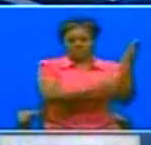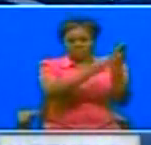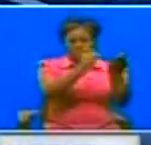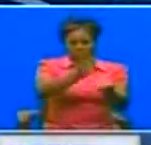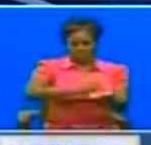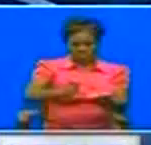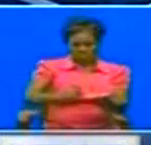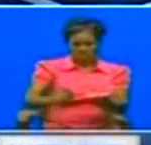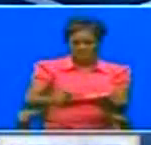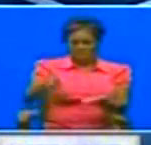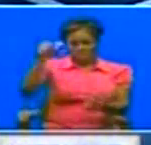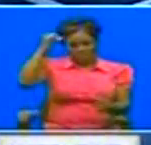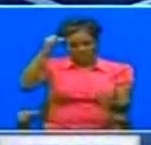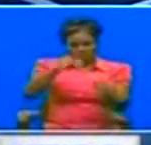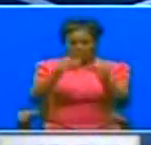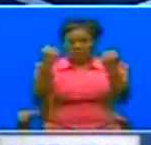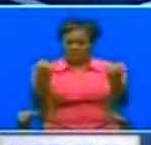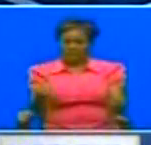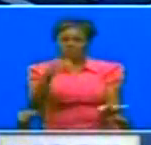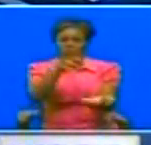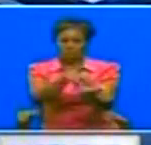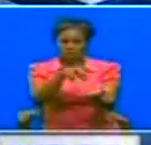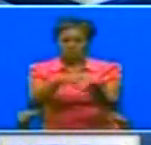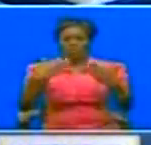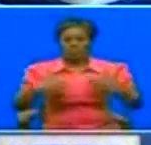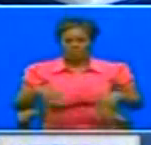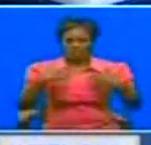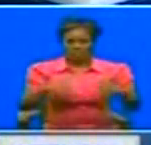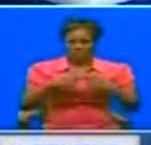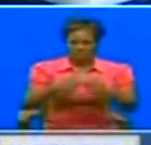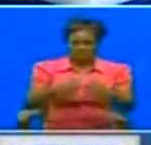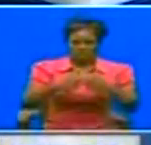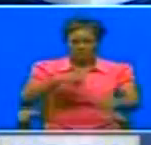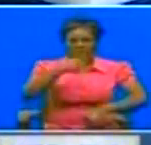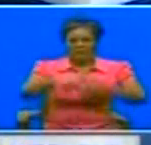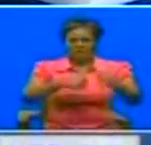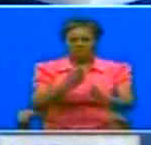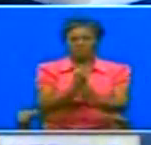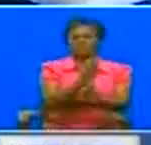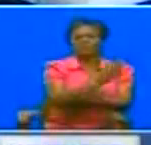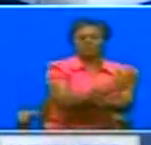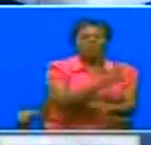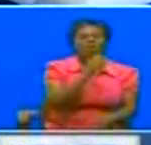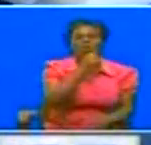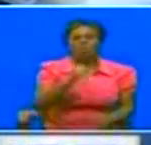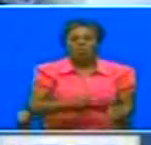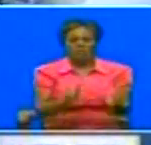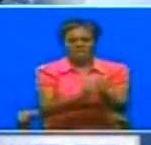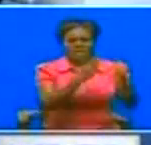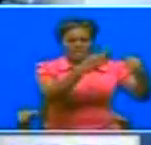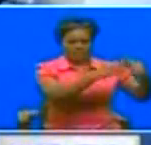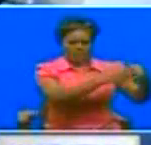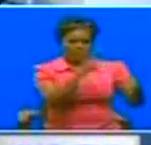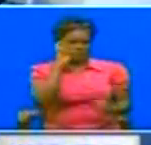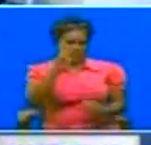the drafters had in mind of the difficult situations that people become sexually active before they reach the age of 18. When you